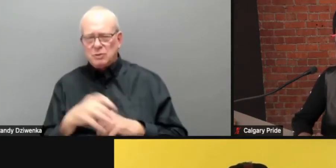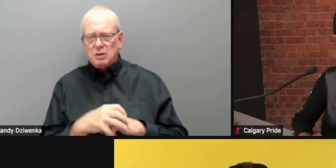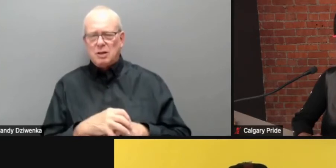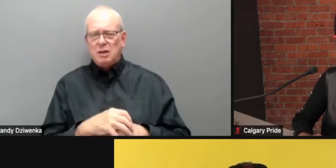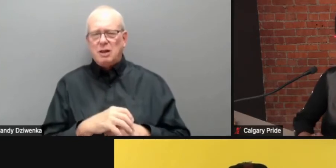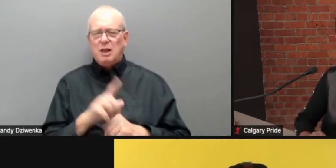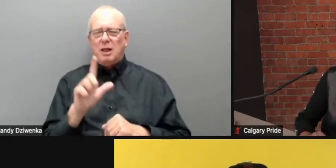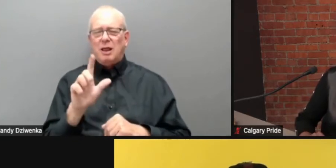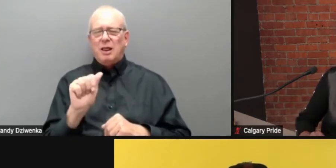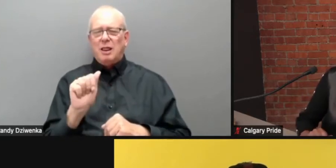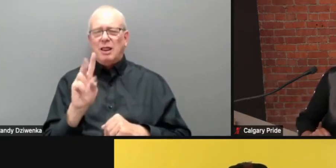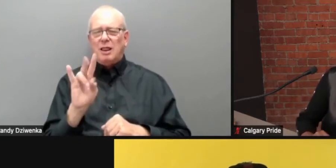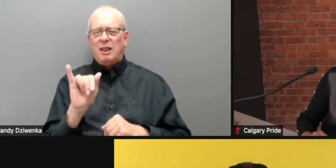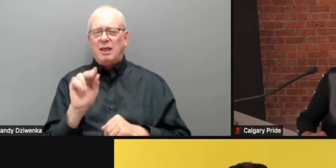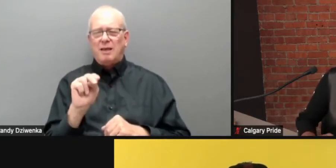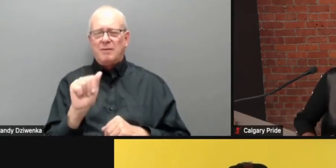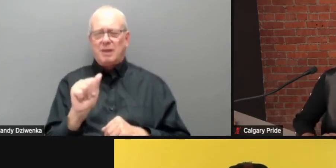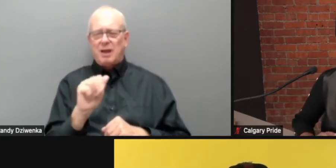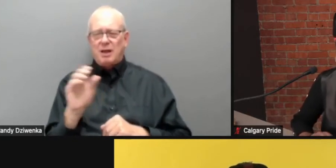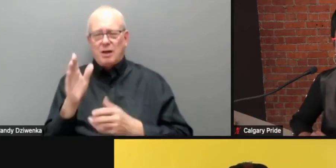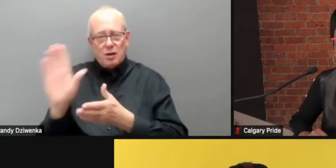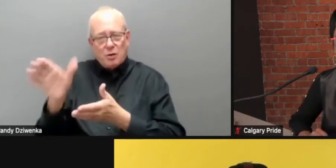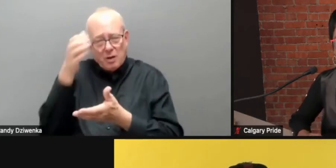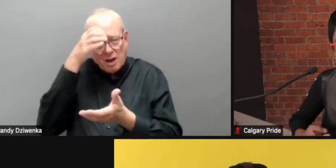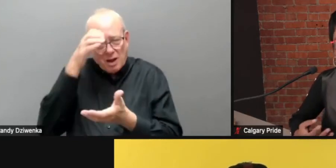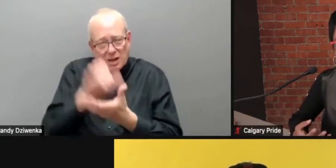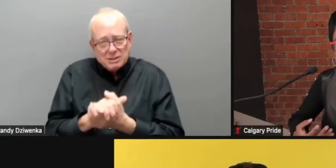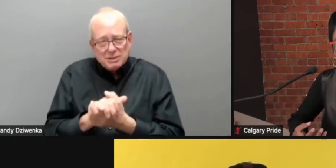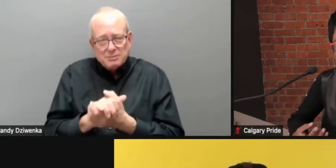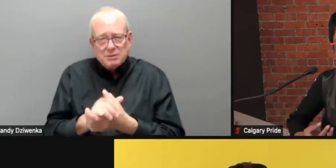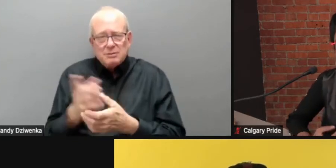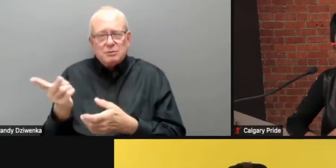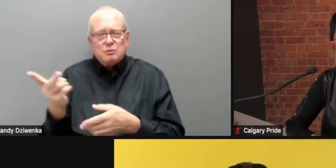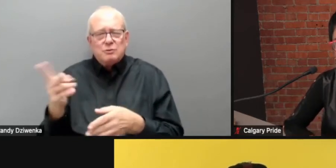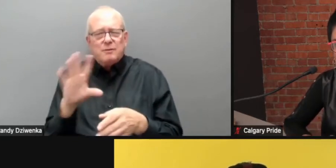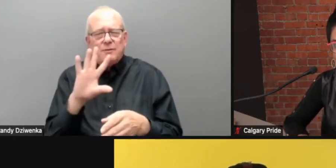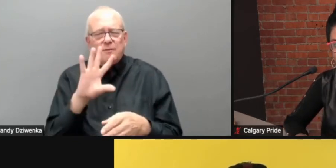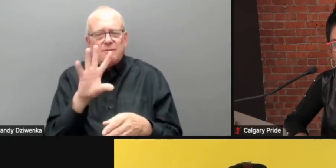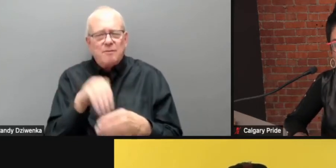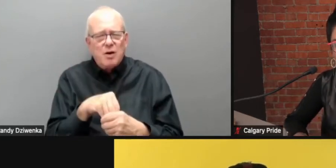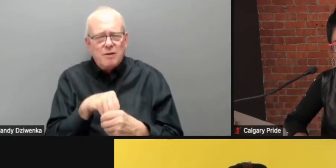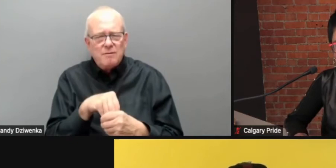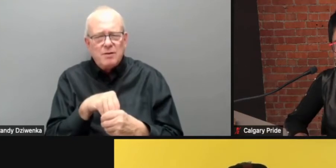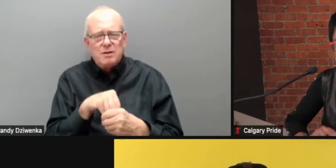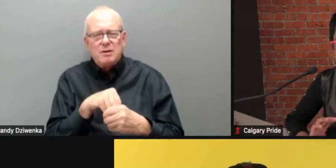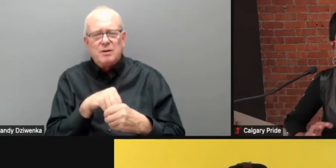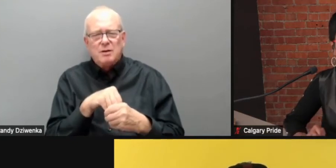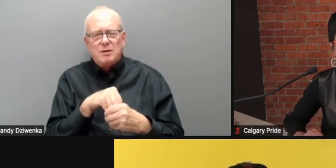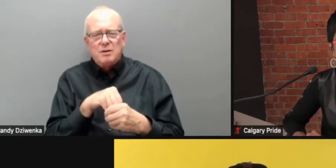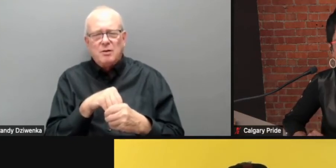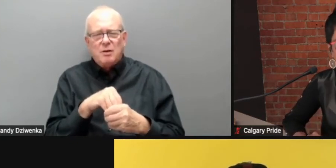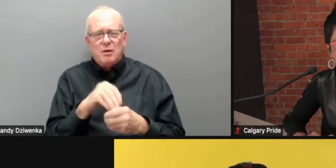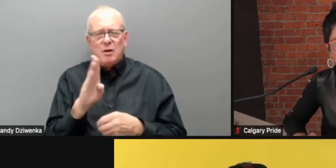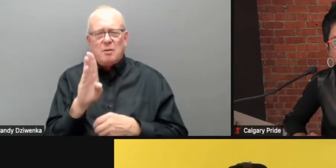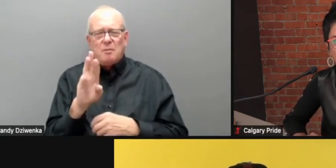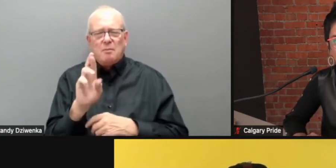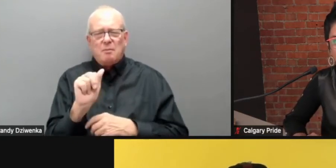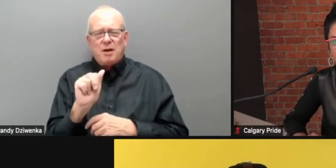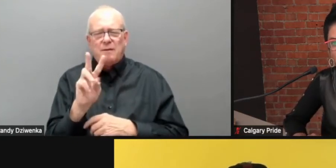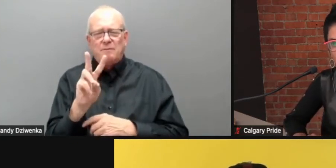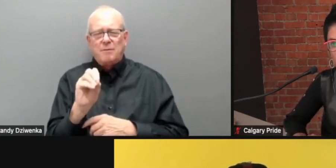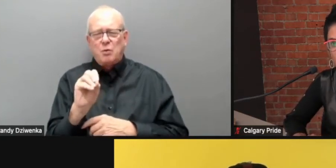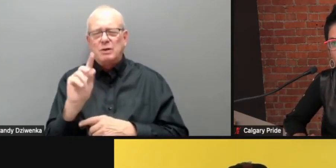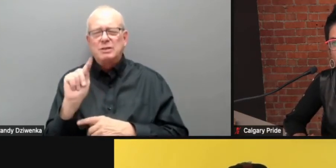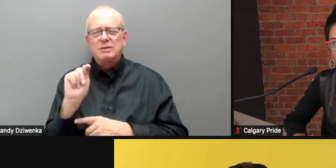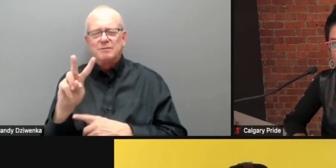the Bravo's TV show Family Karma, who will be bringing in the parents' perspective in a little bit. So make sure you stay tuned